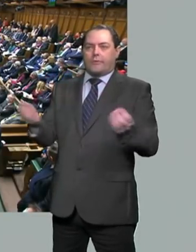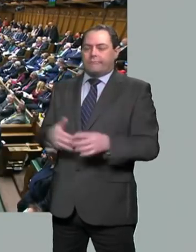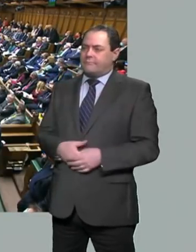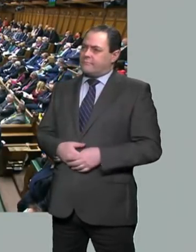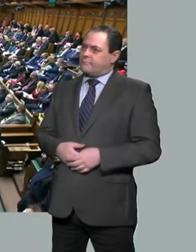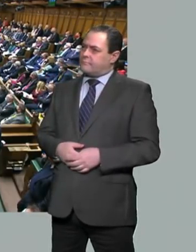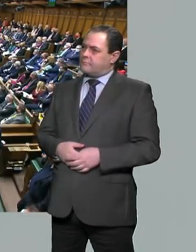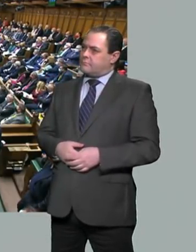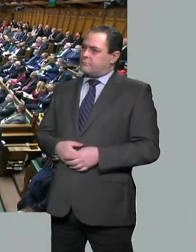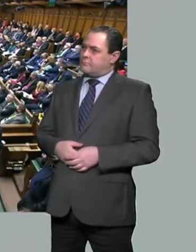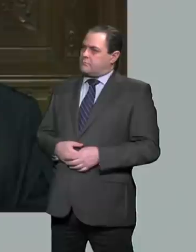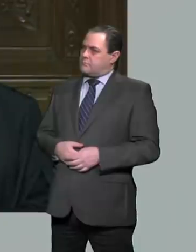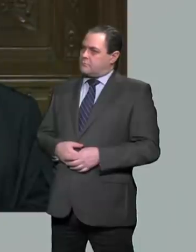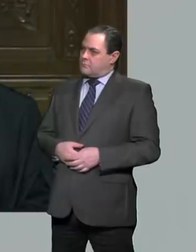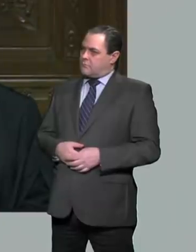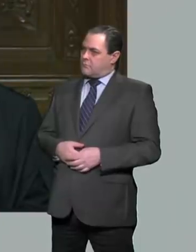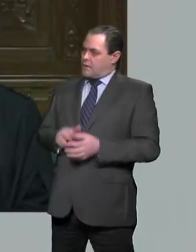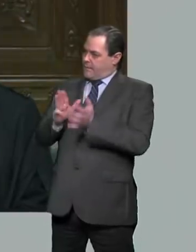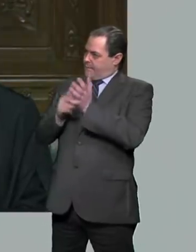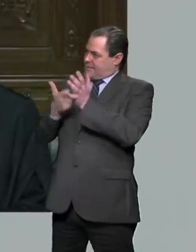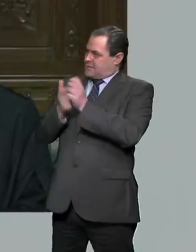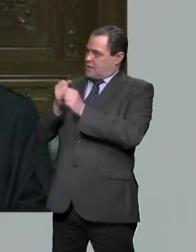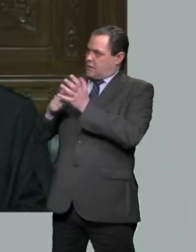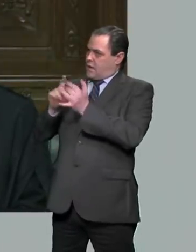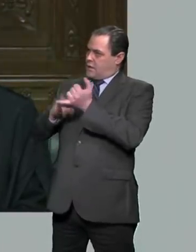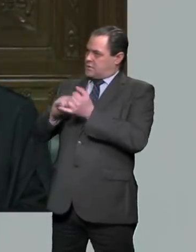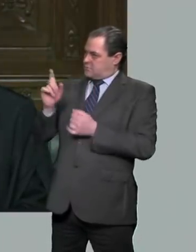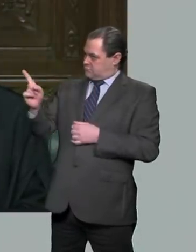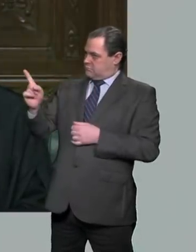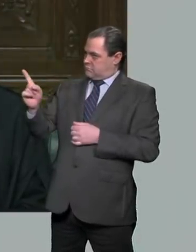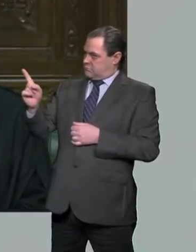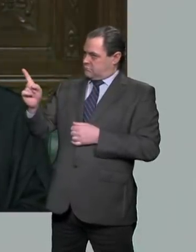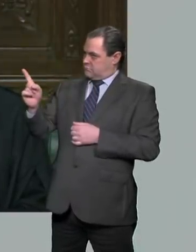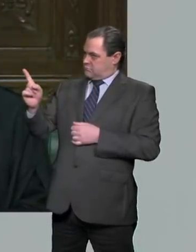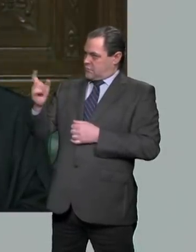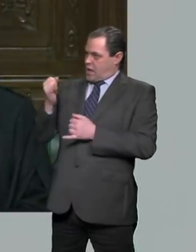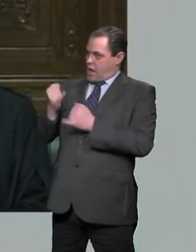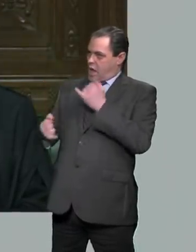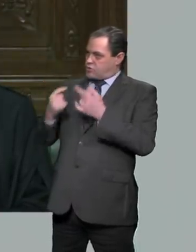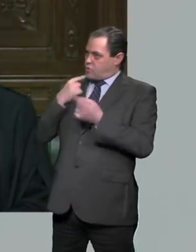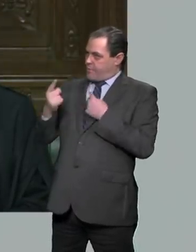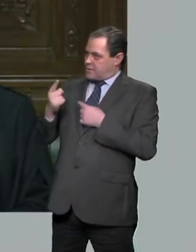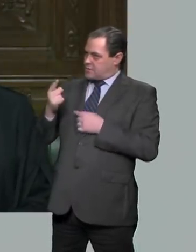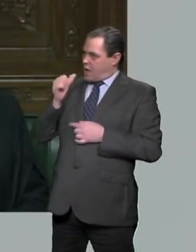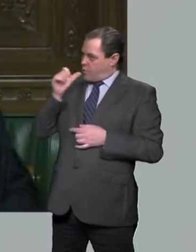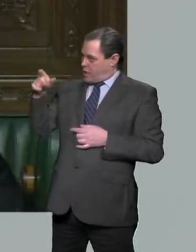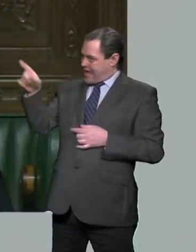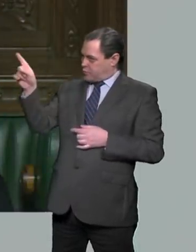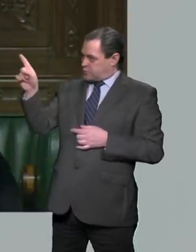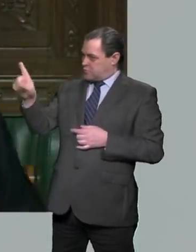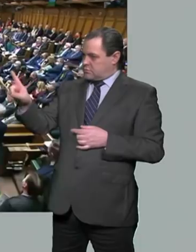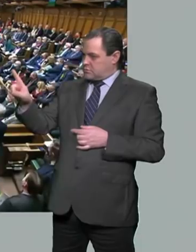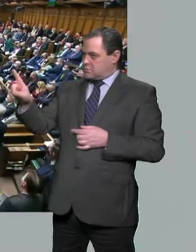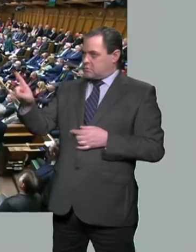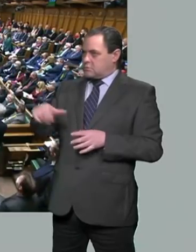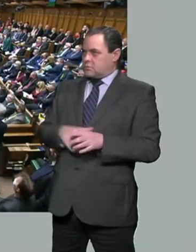Mr. Gullis, I think you've been trilled for long enough and you don't want to be trilled anymore. And that is the last comment I have, or otherwise I will ring your mother. Keir